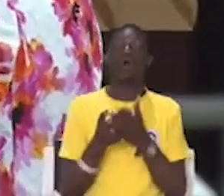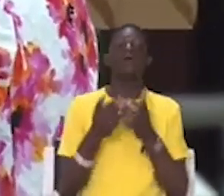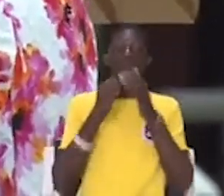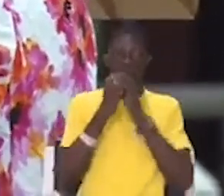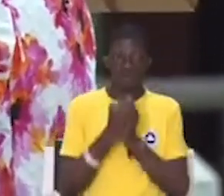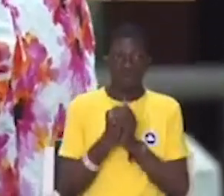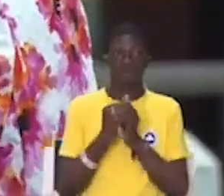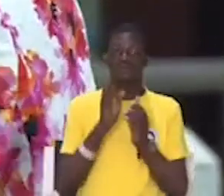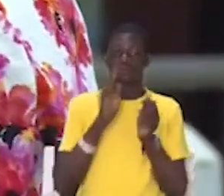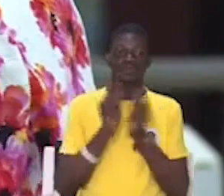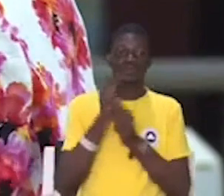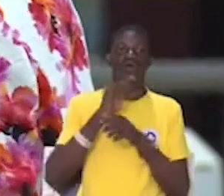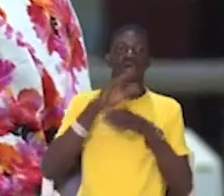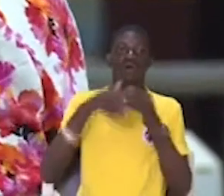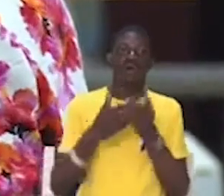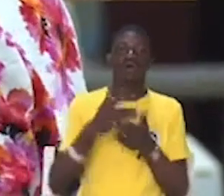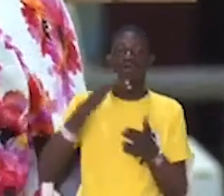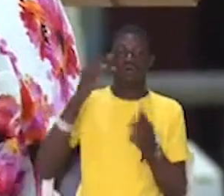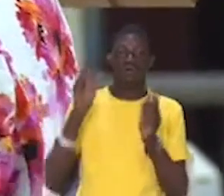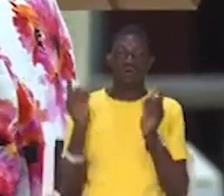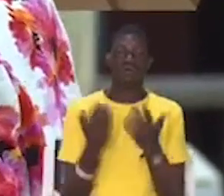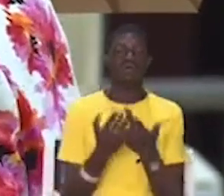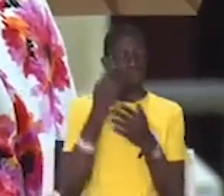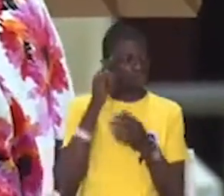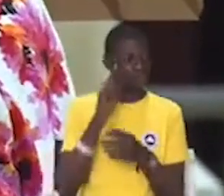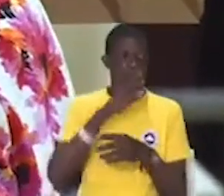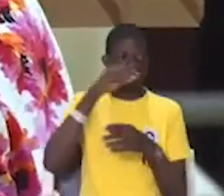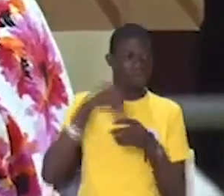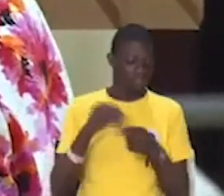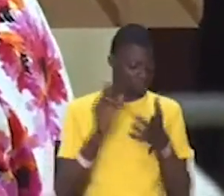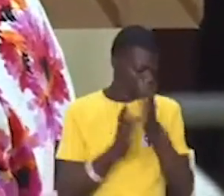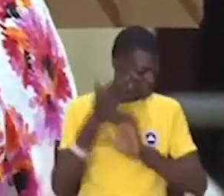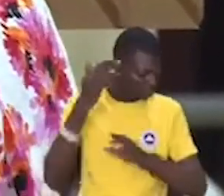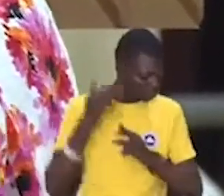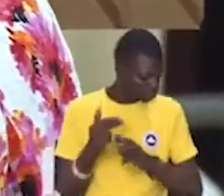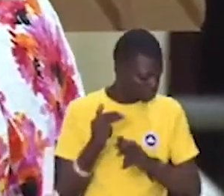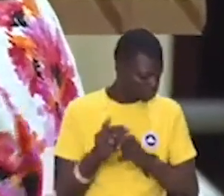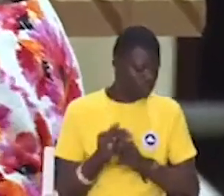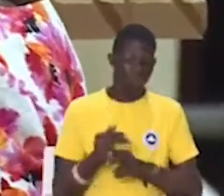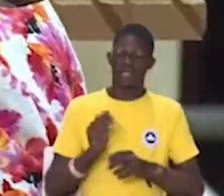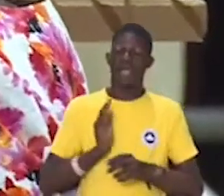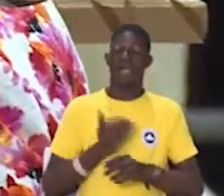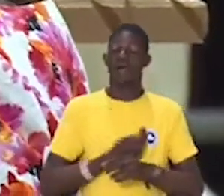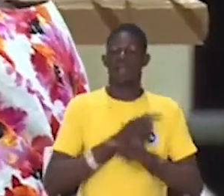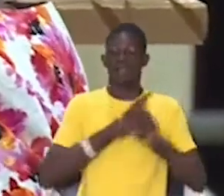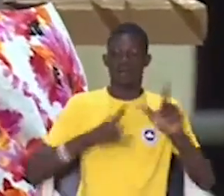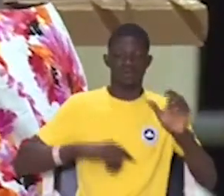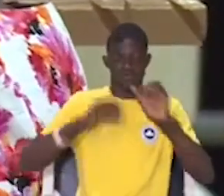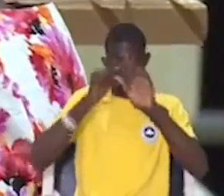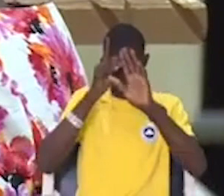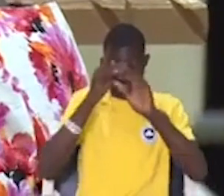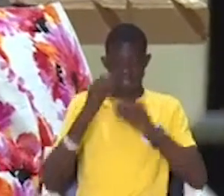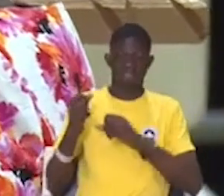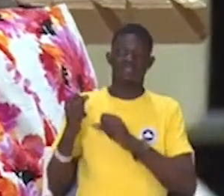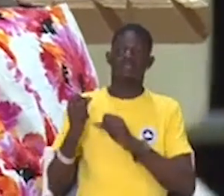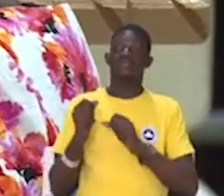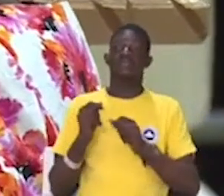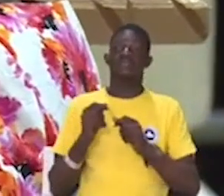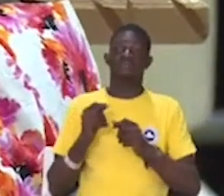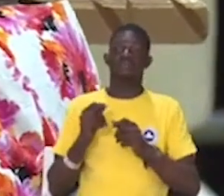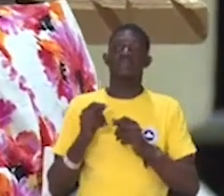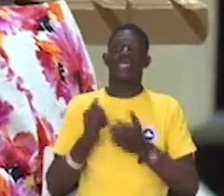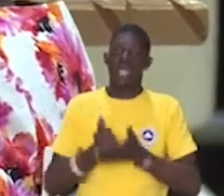Lord. Glory and honor waits for you in the mighty name of Jesus. And Lord, tonight, stretch forth your